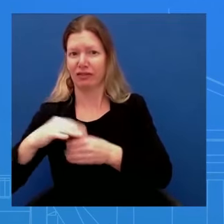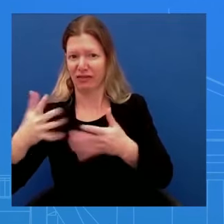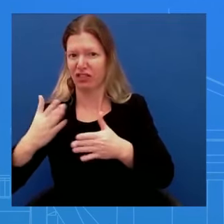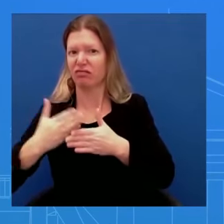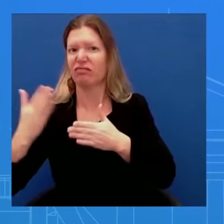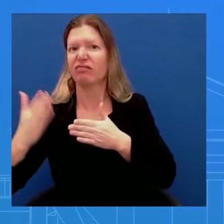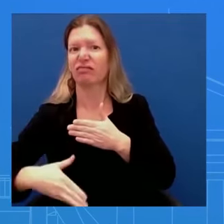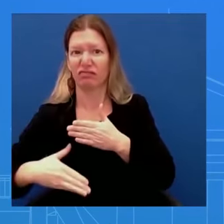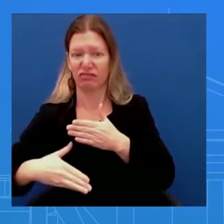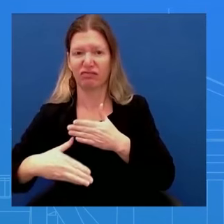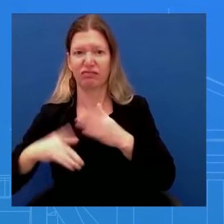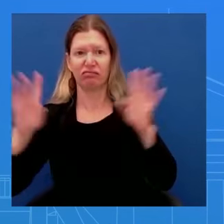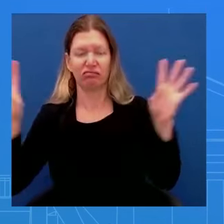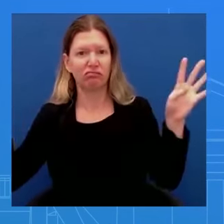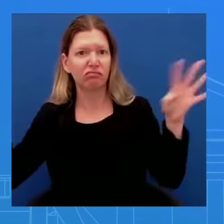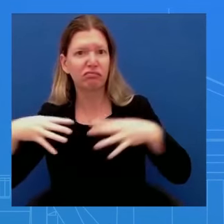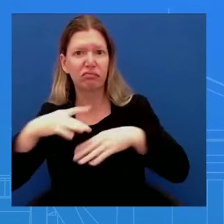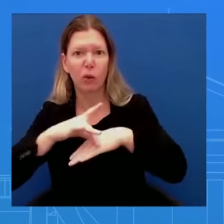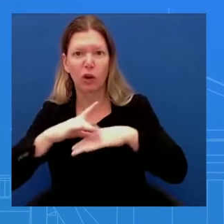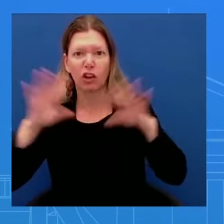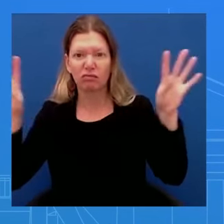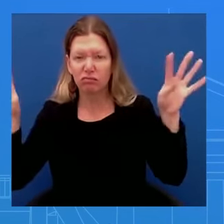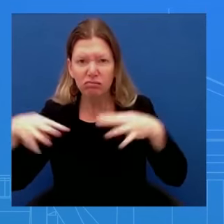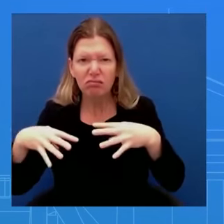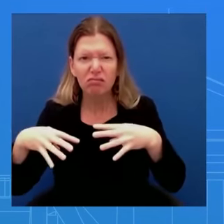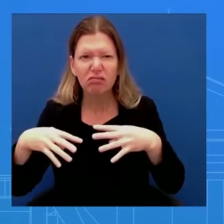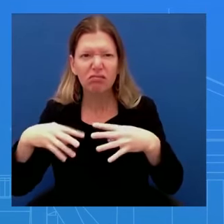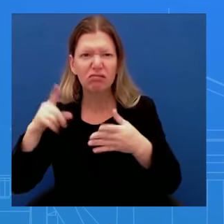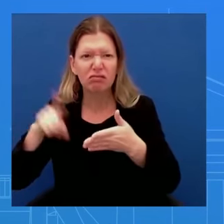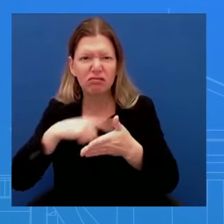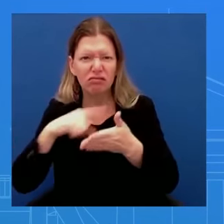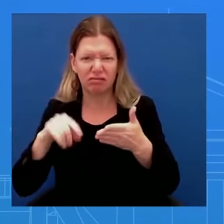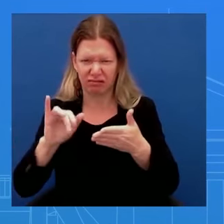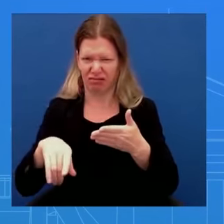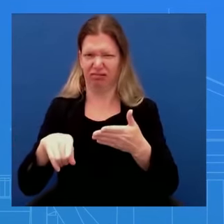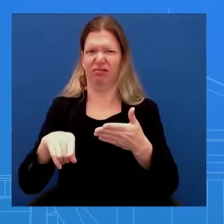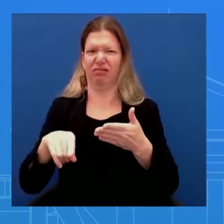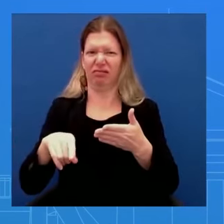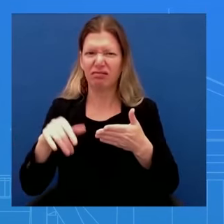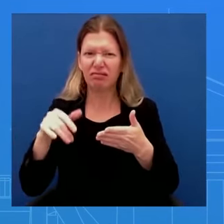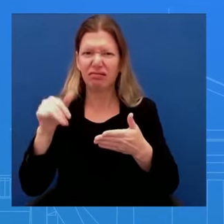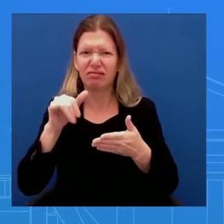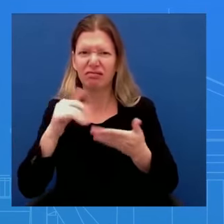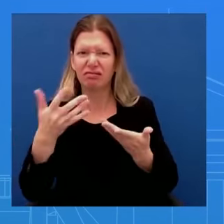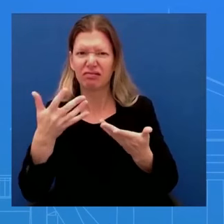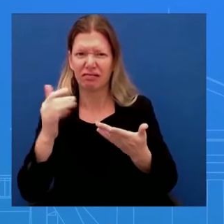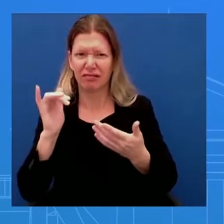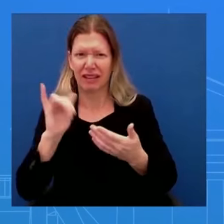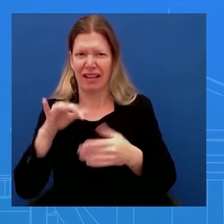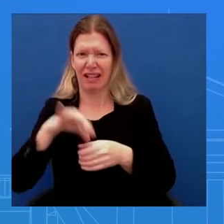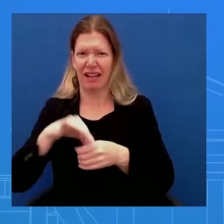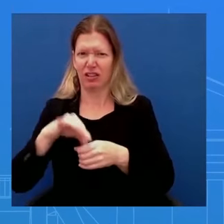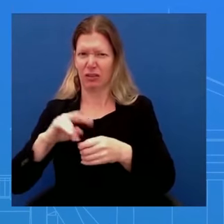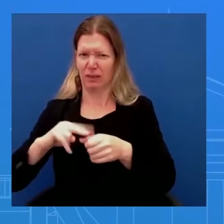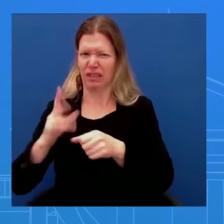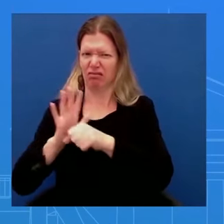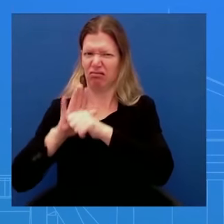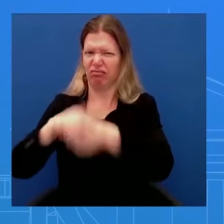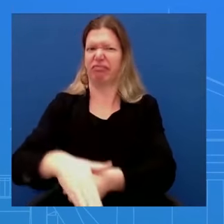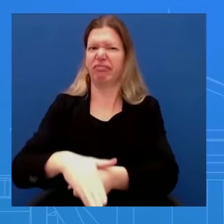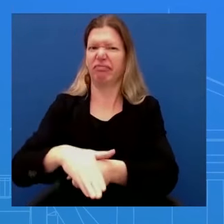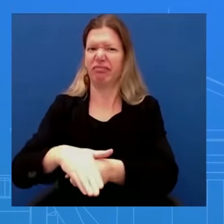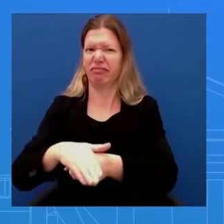the election as overshadowed by a ruthless crackdown on opposition, and the Wall Street Journal stated, Bangladesh